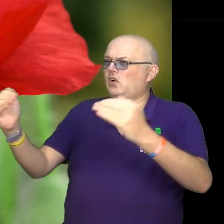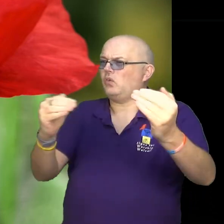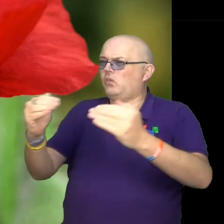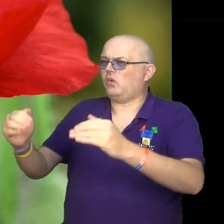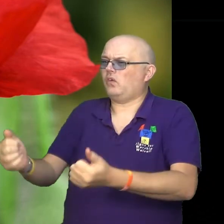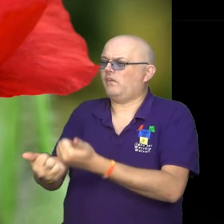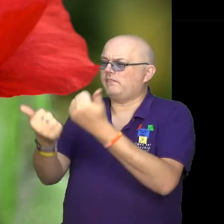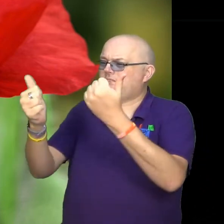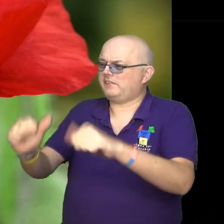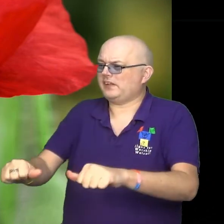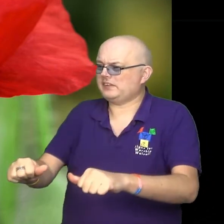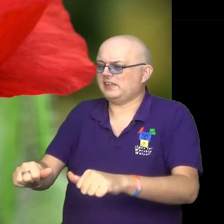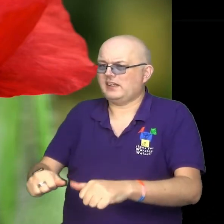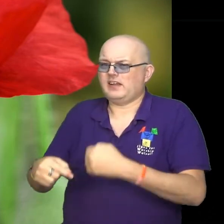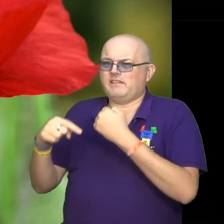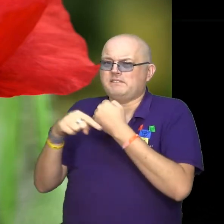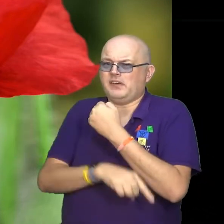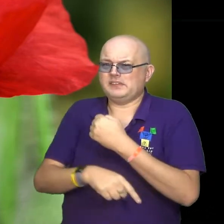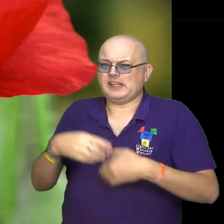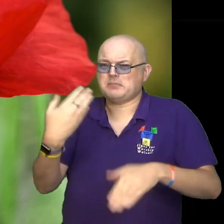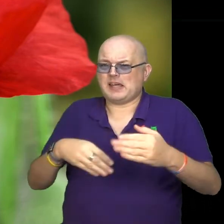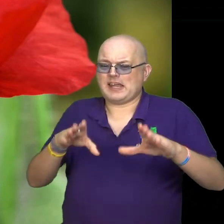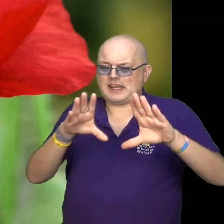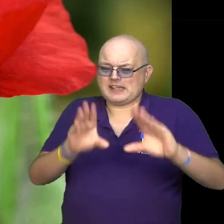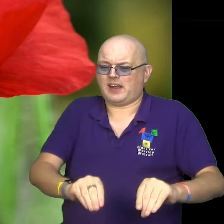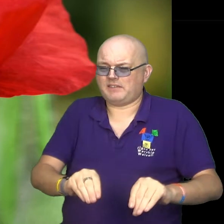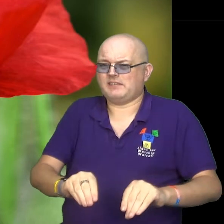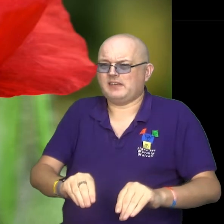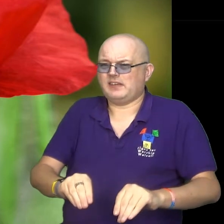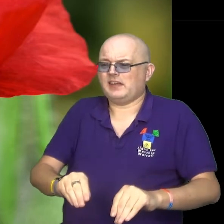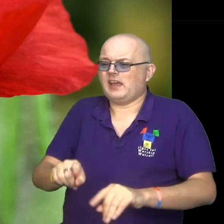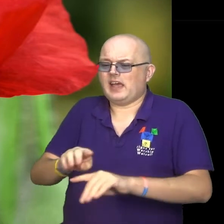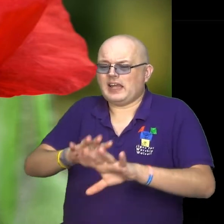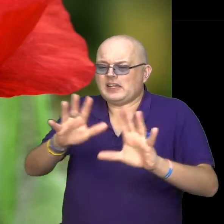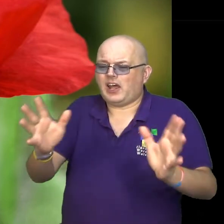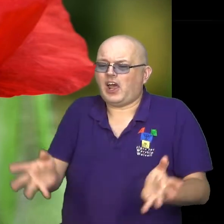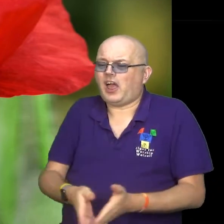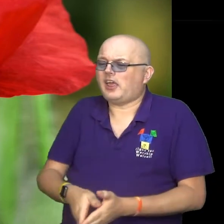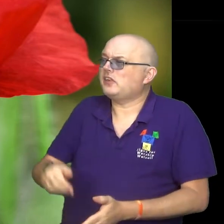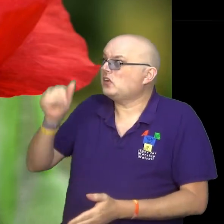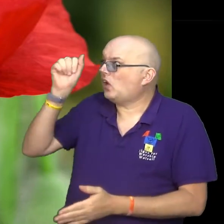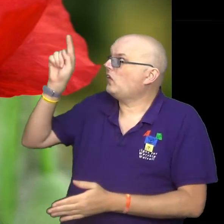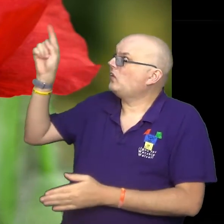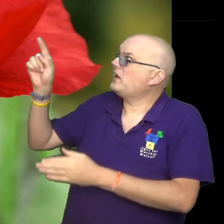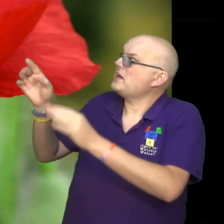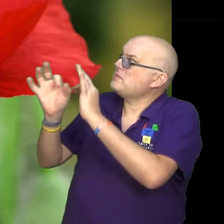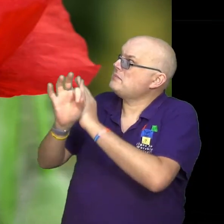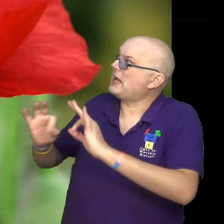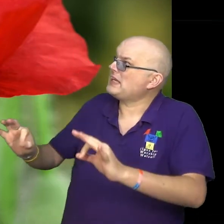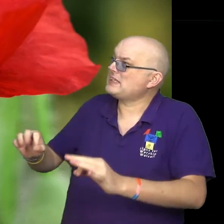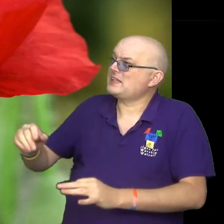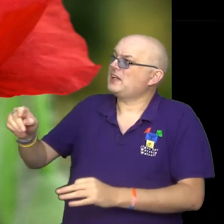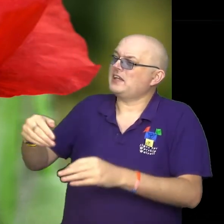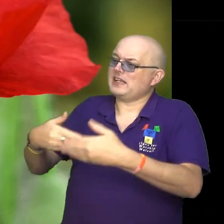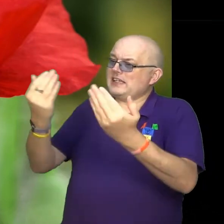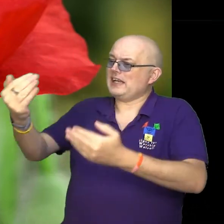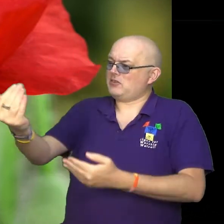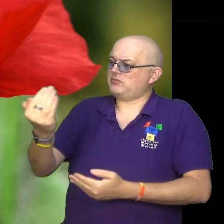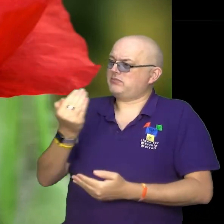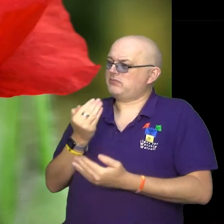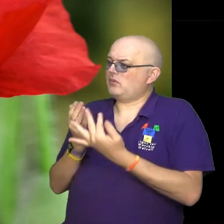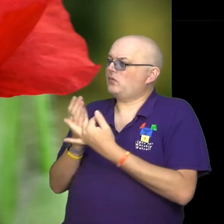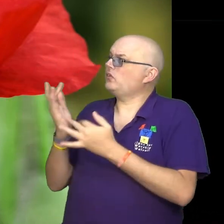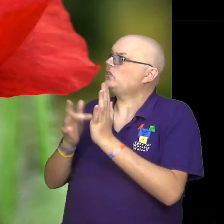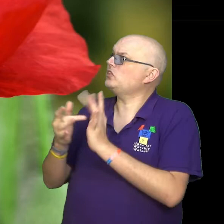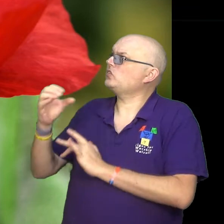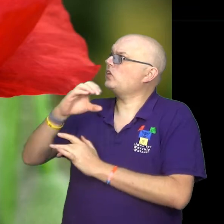cease and poverty and pain shall end, that earth may know the peace of heaven. Through Jesus Christ, our